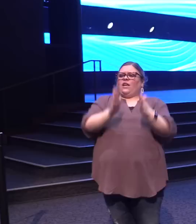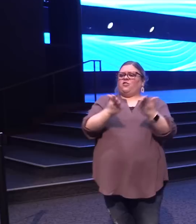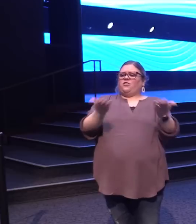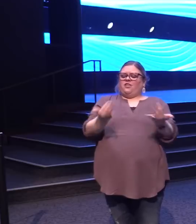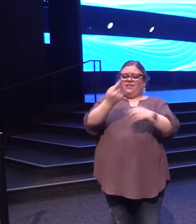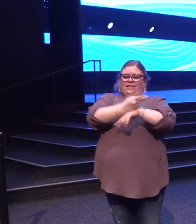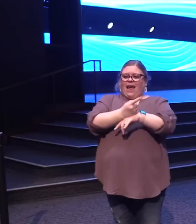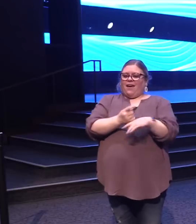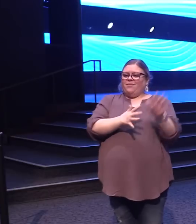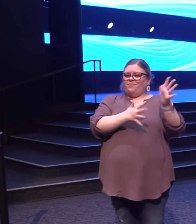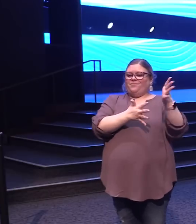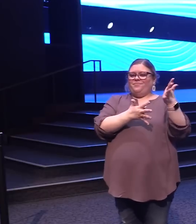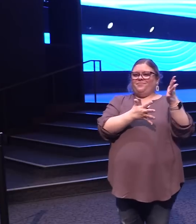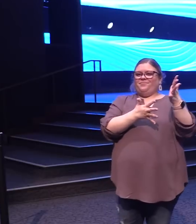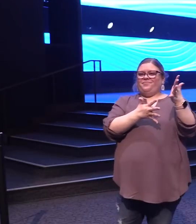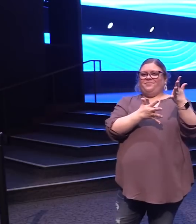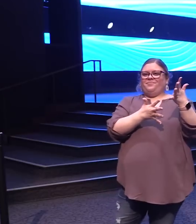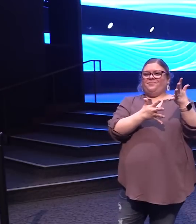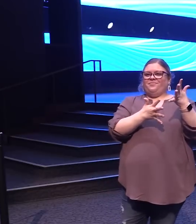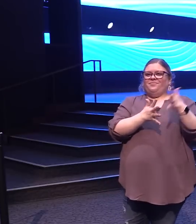today?